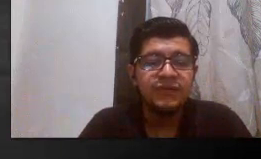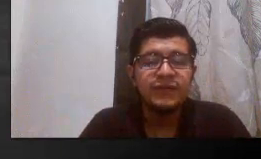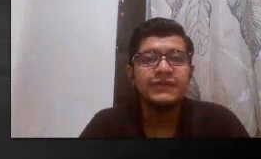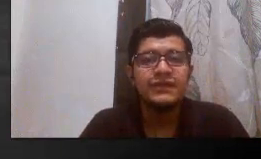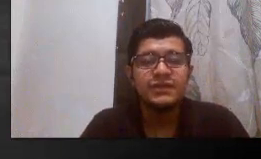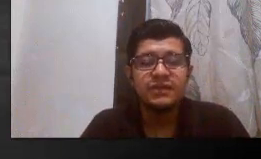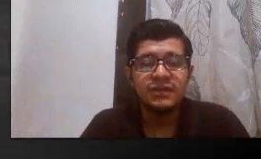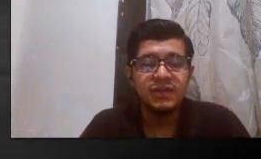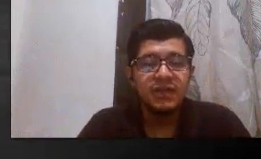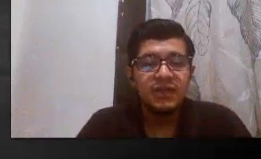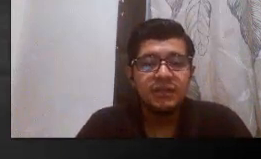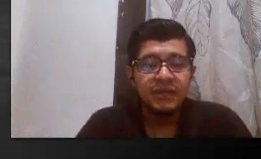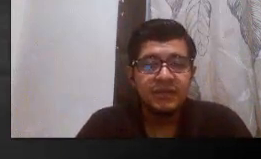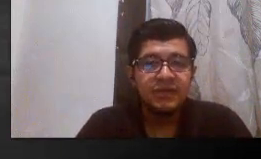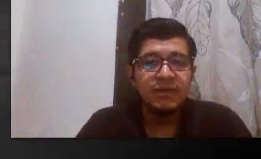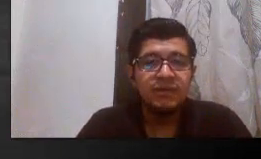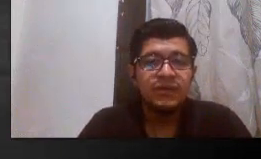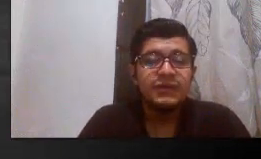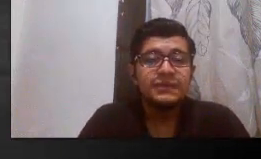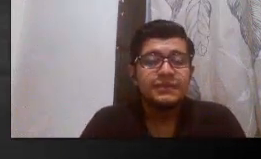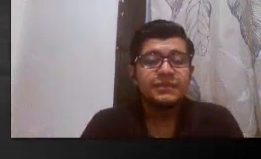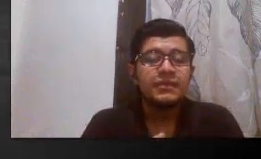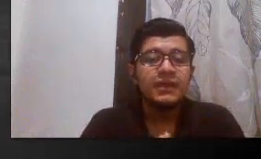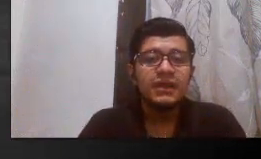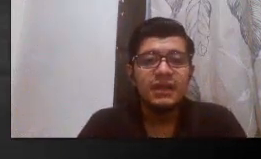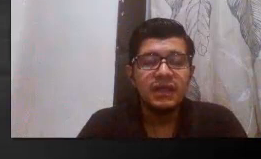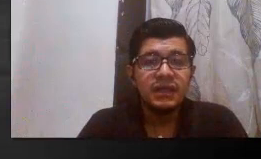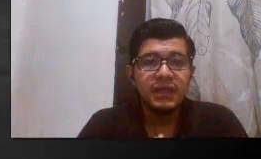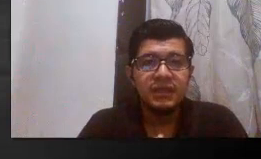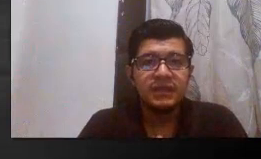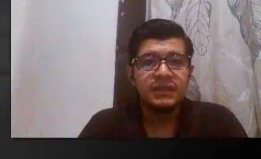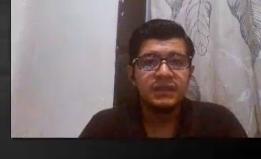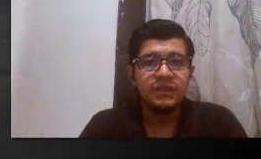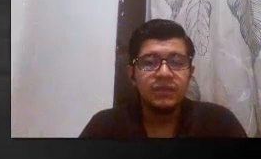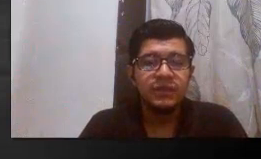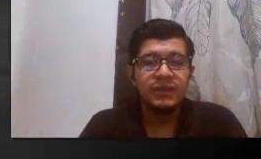some different features, because remember that